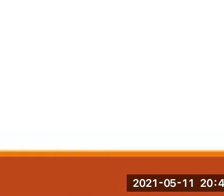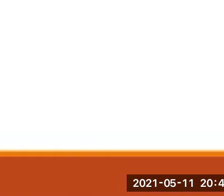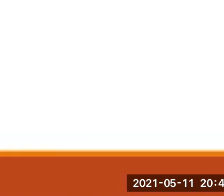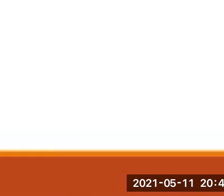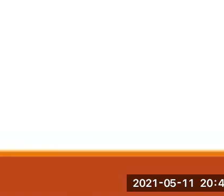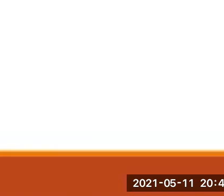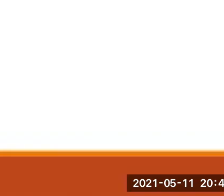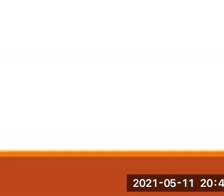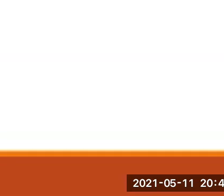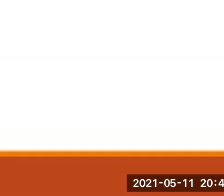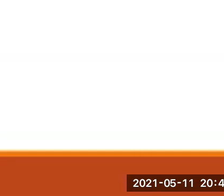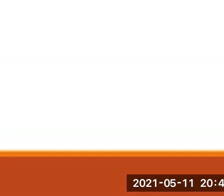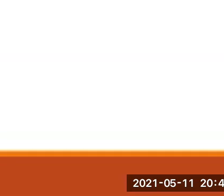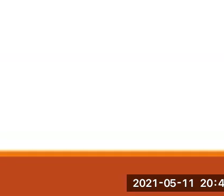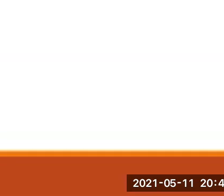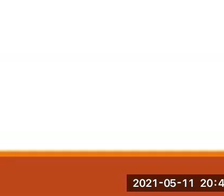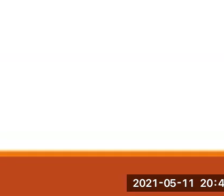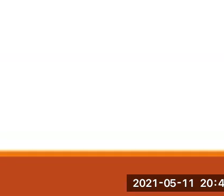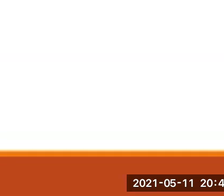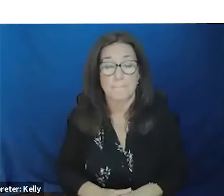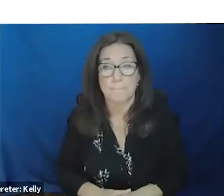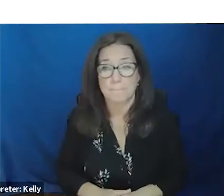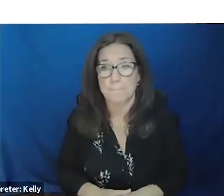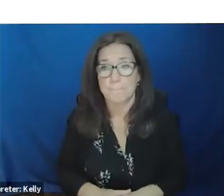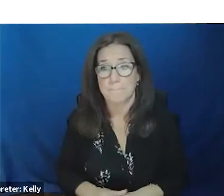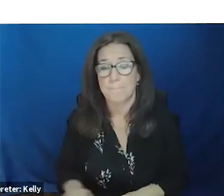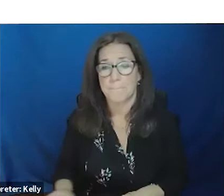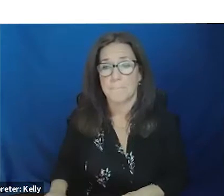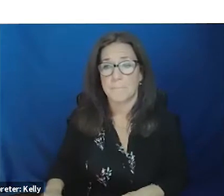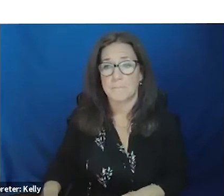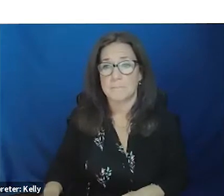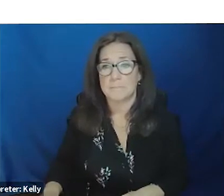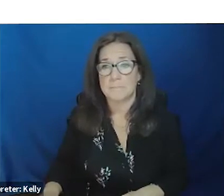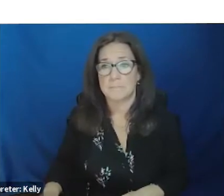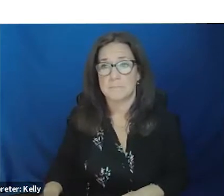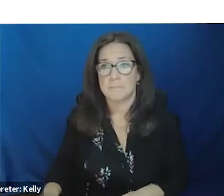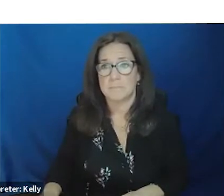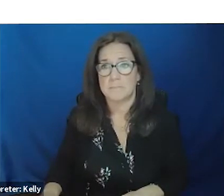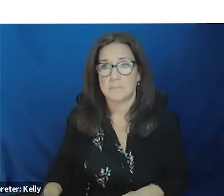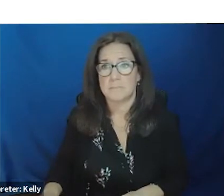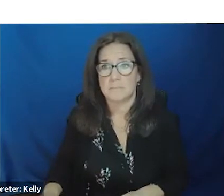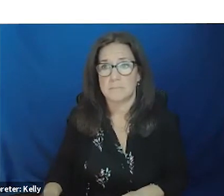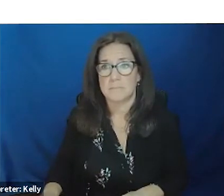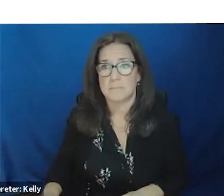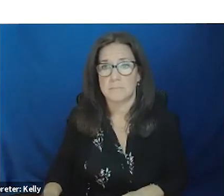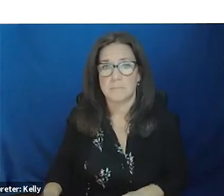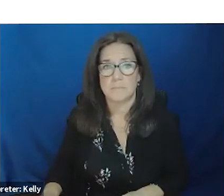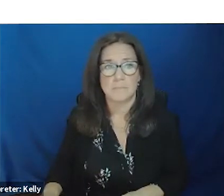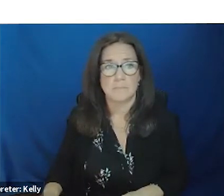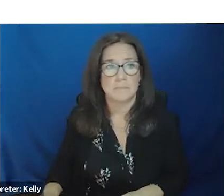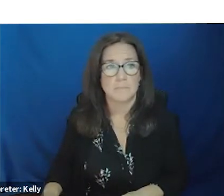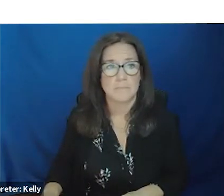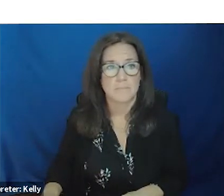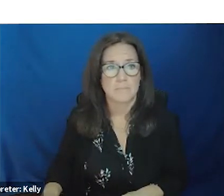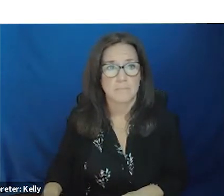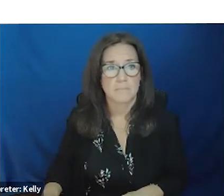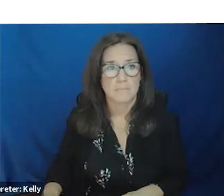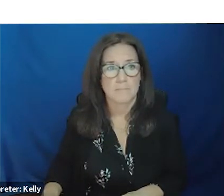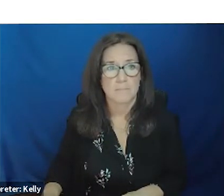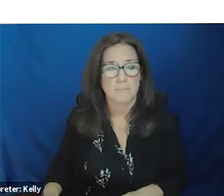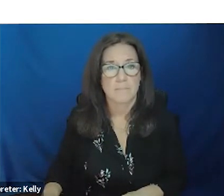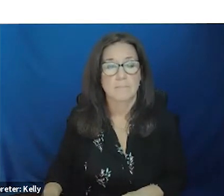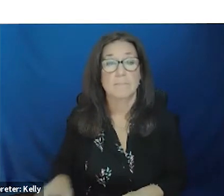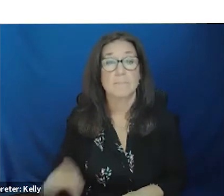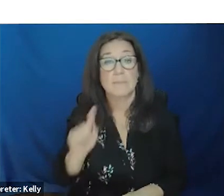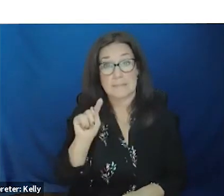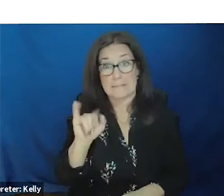while we're talking. There we go. Tim, our process is that we would also